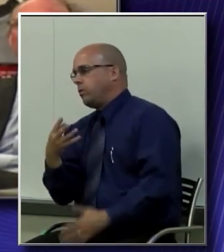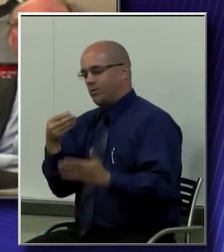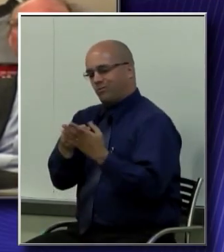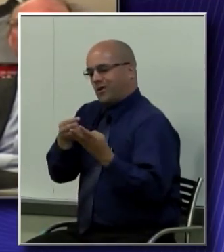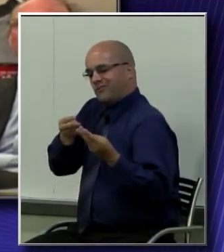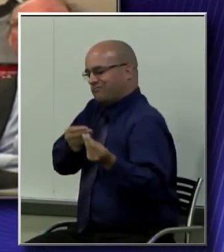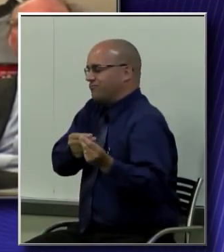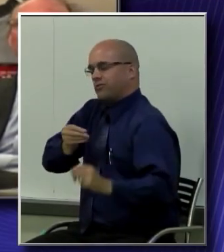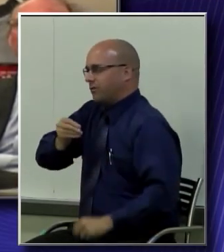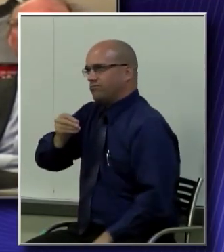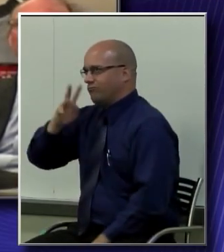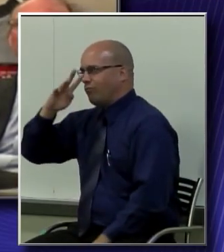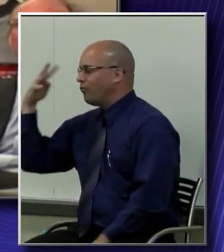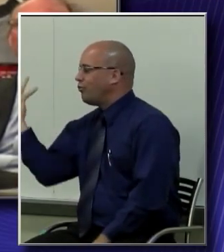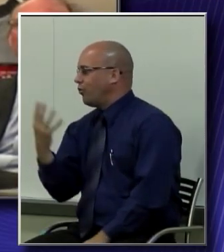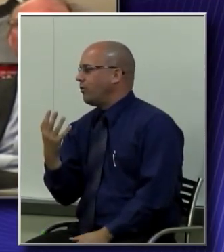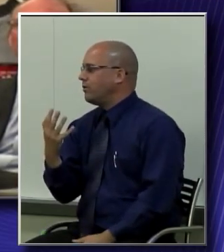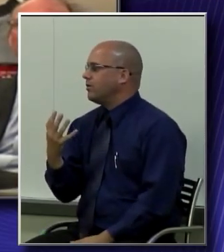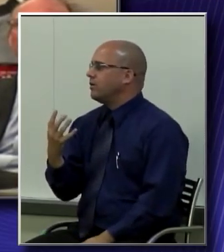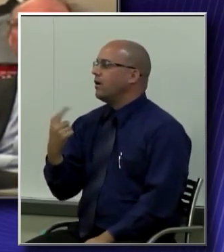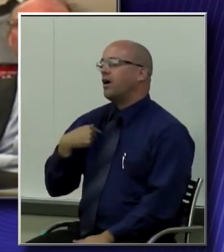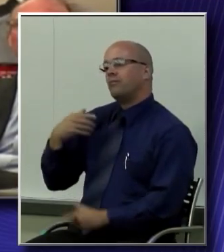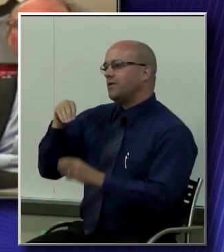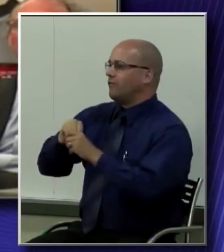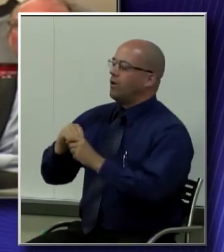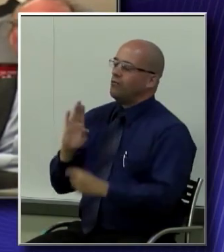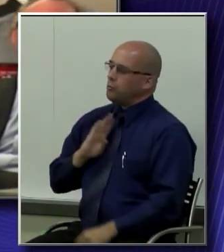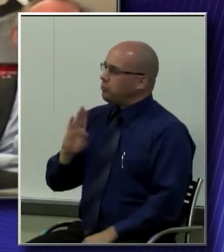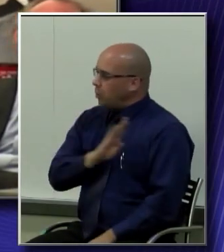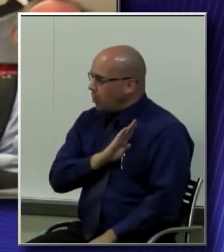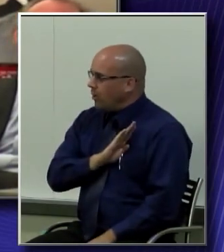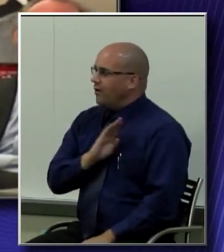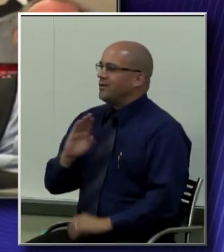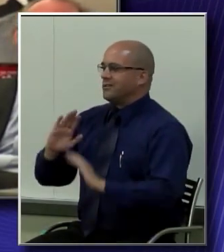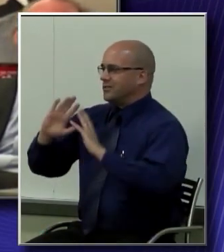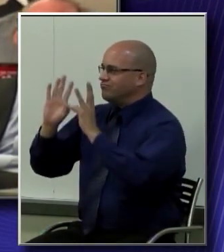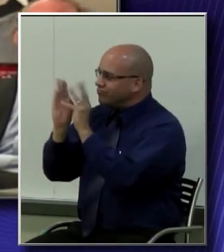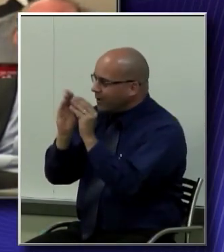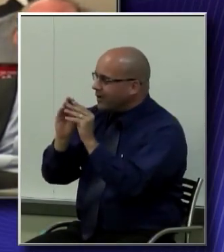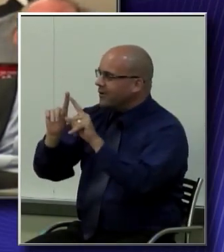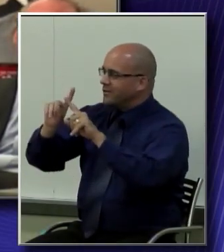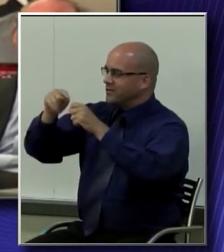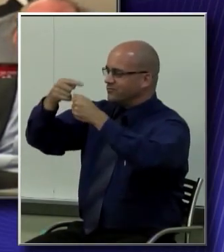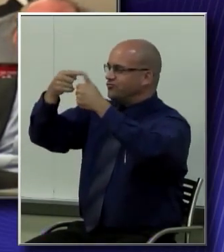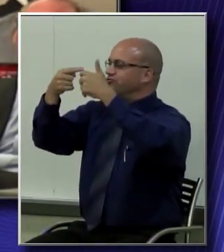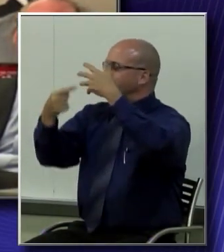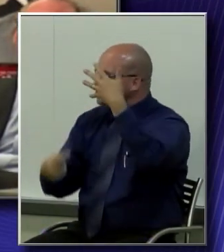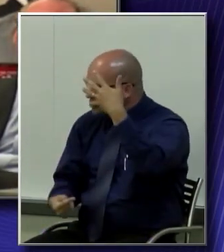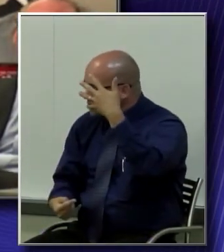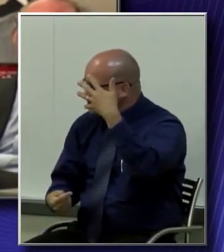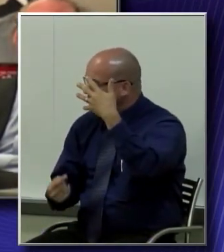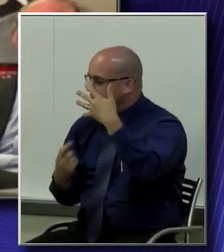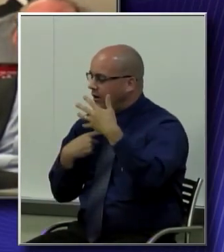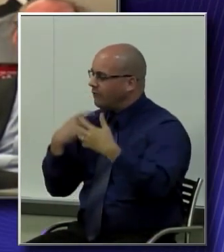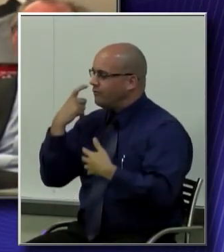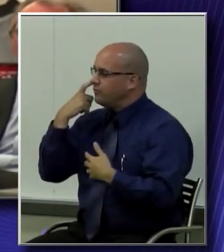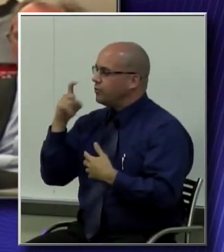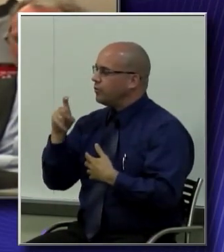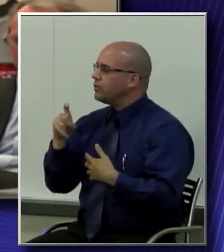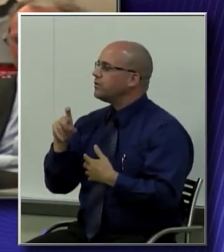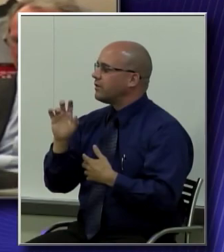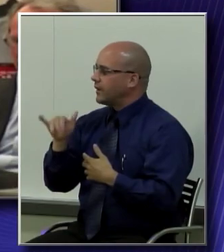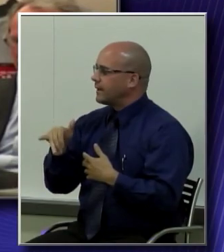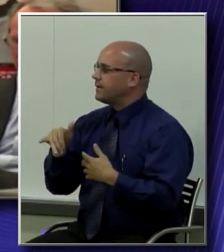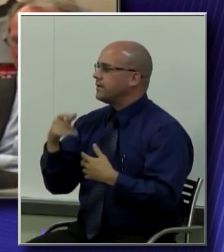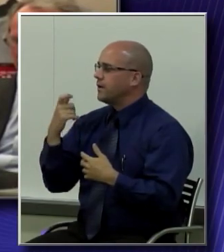been involved in boards, commission, so forth here at NCCU over the years. And I've worked with